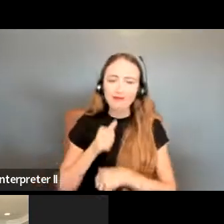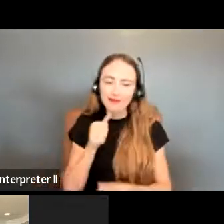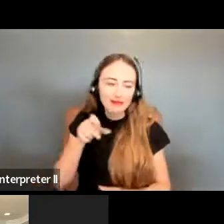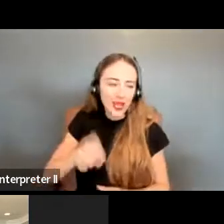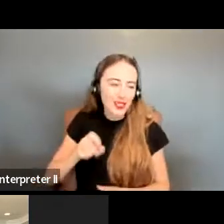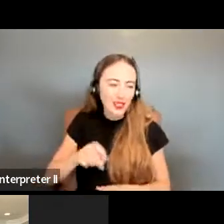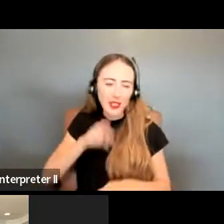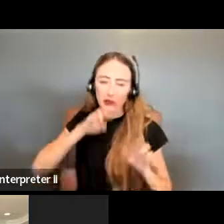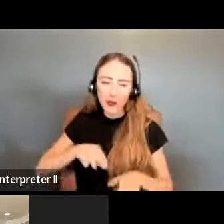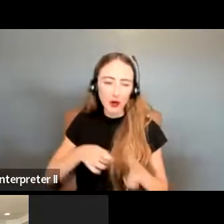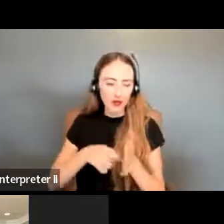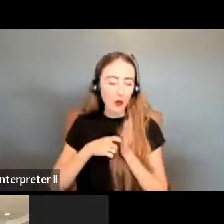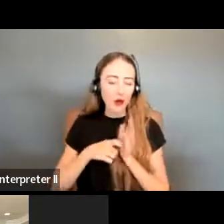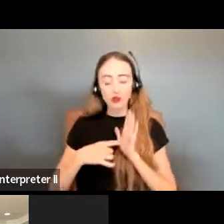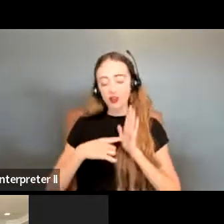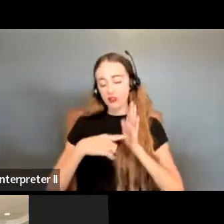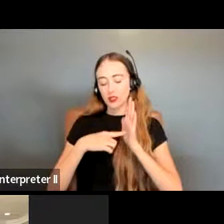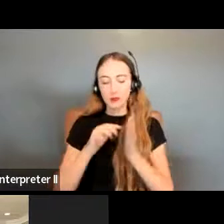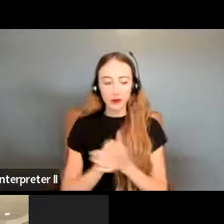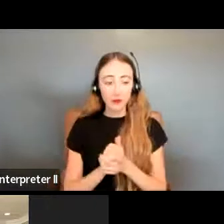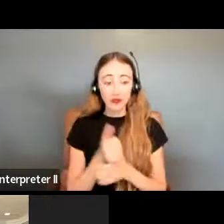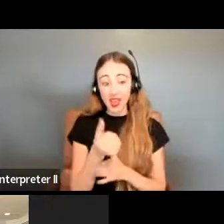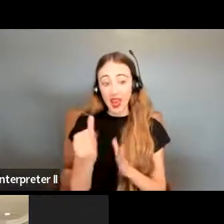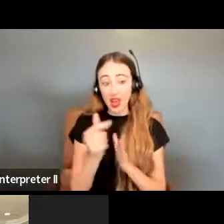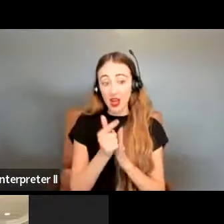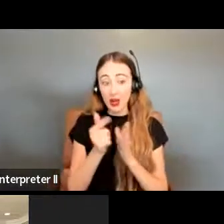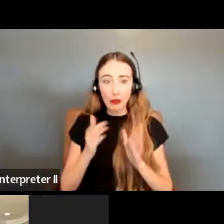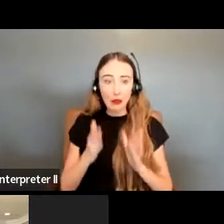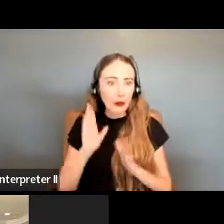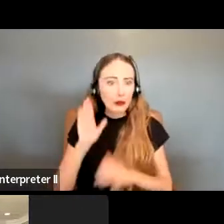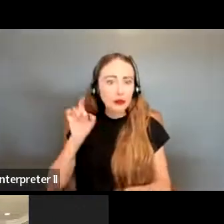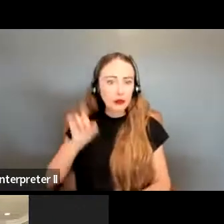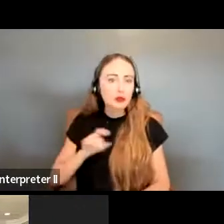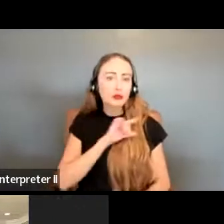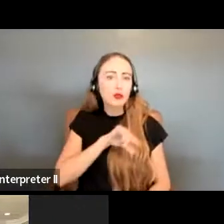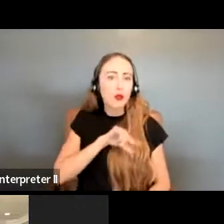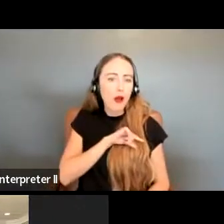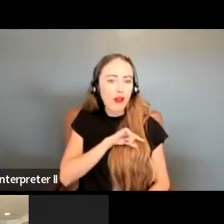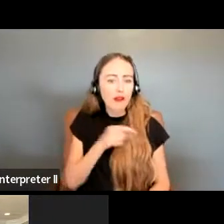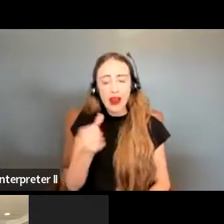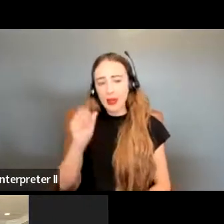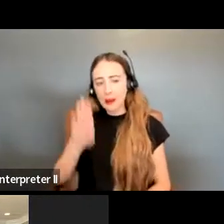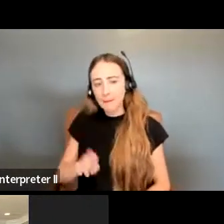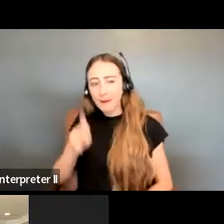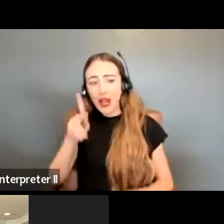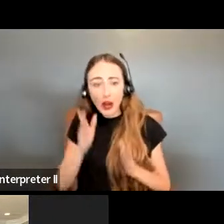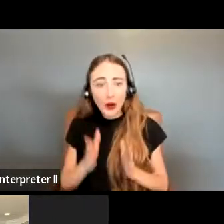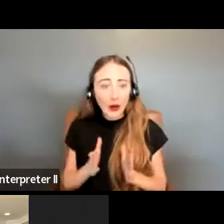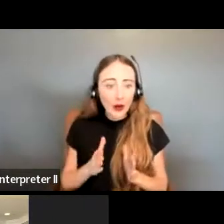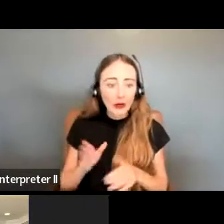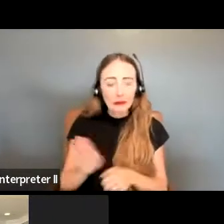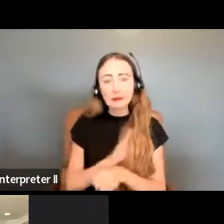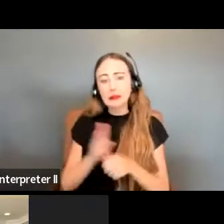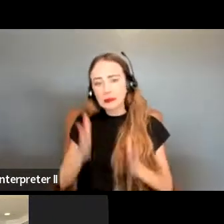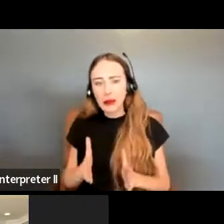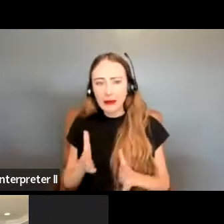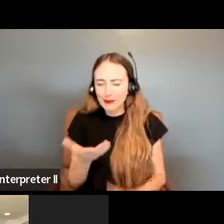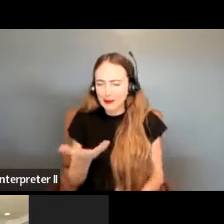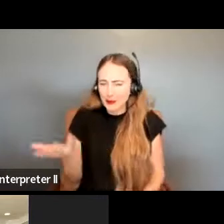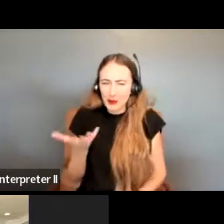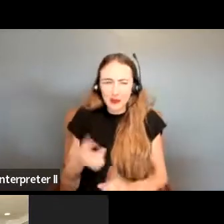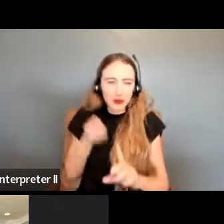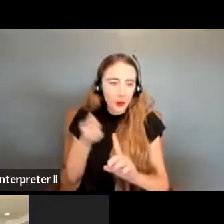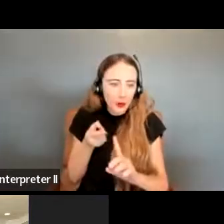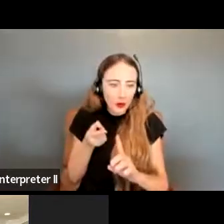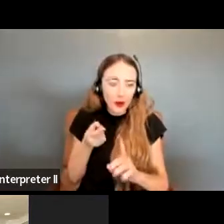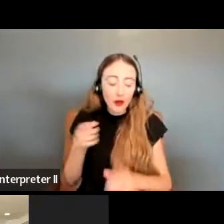requirements. For instance, any lawyer would qualify, any banker, any businessman. So then what's the point? On the other